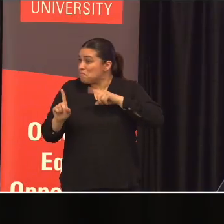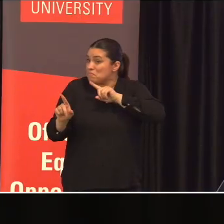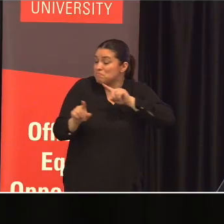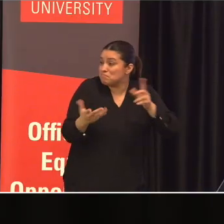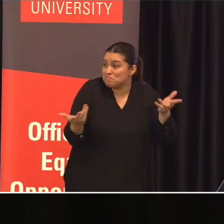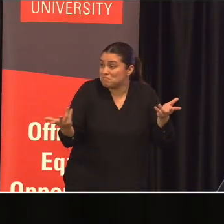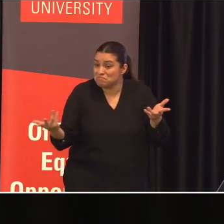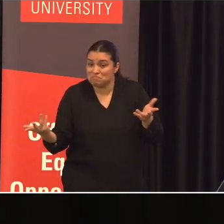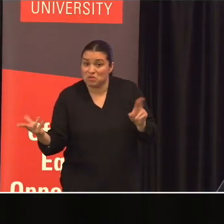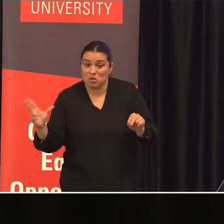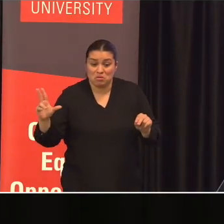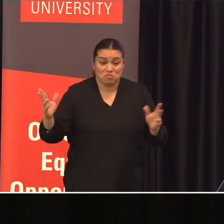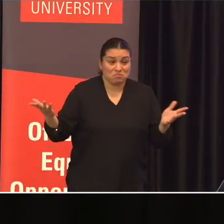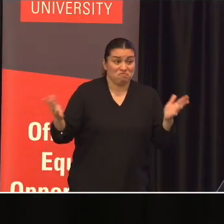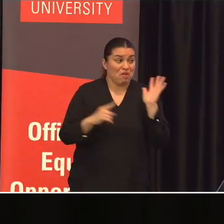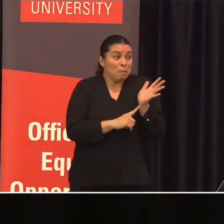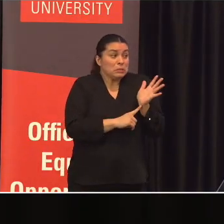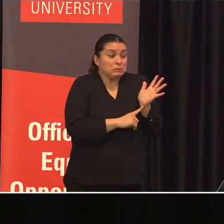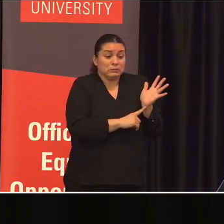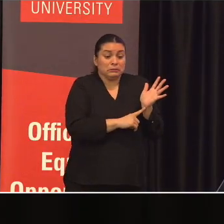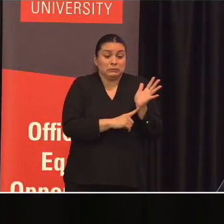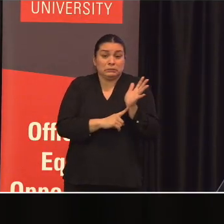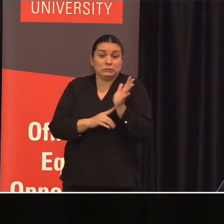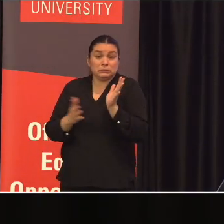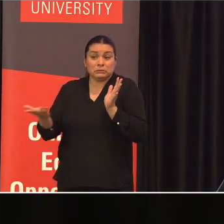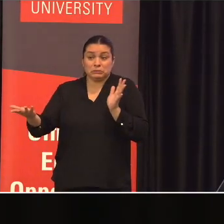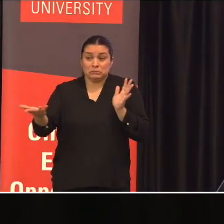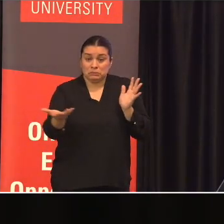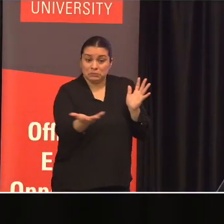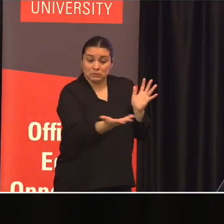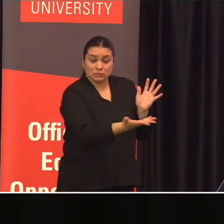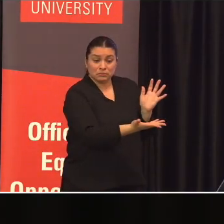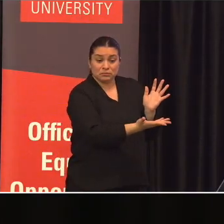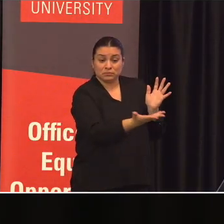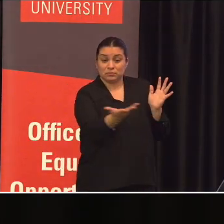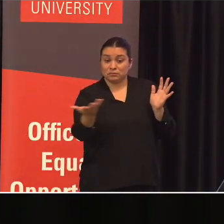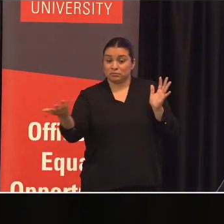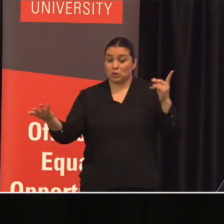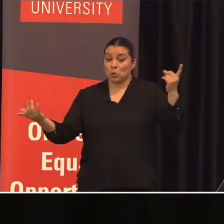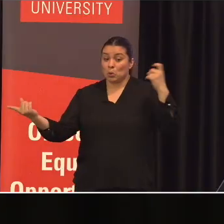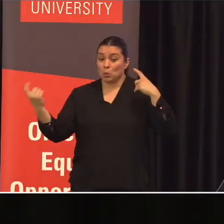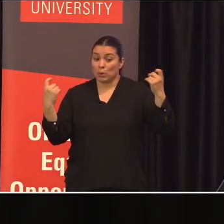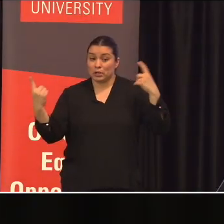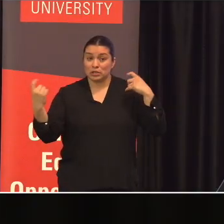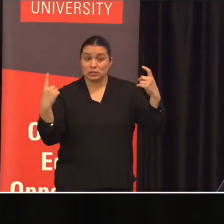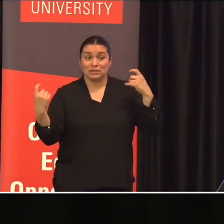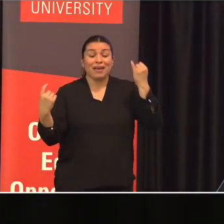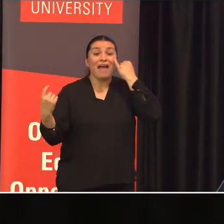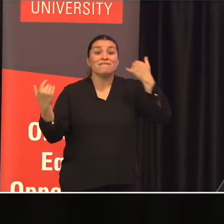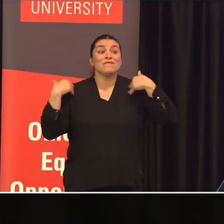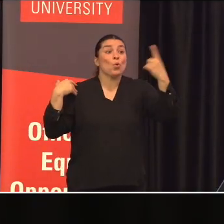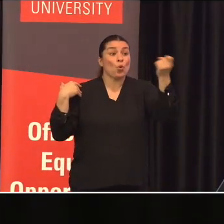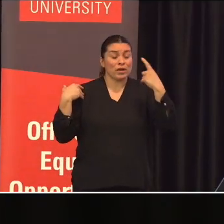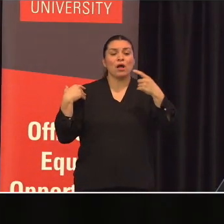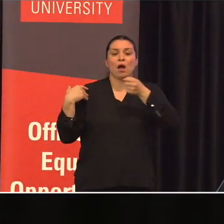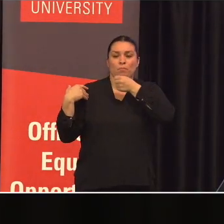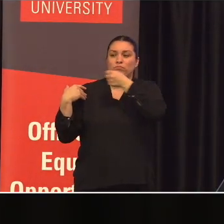5 minutes? 5 minutes. And if you have a question, we're going to bring a mic to you. So please don't say it without a mic.